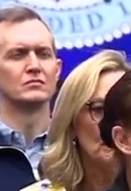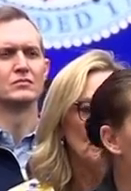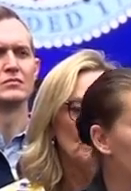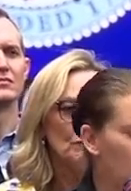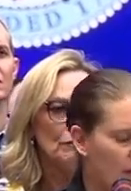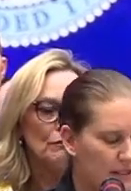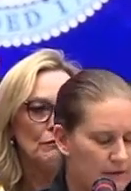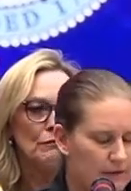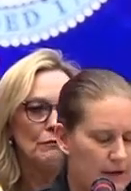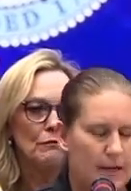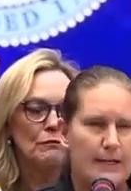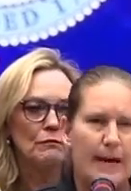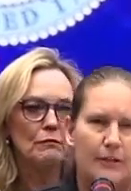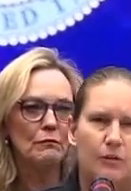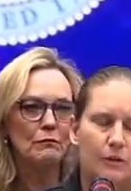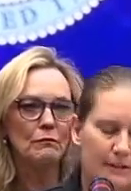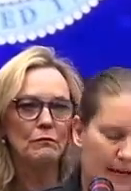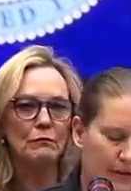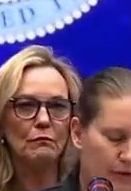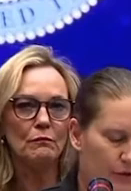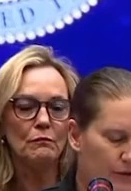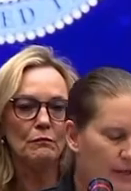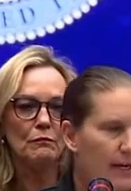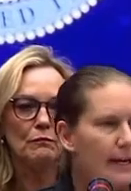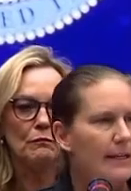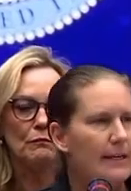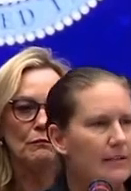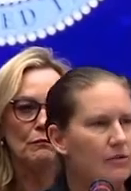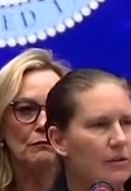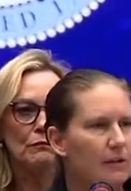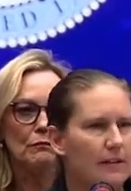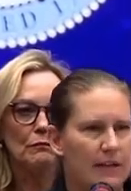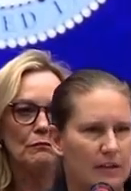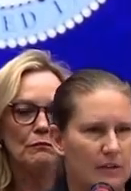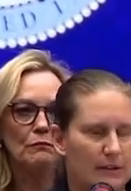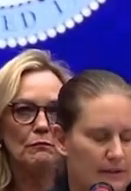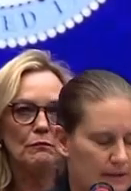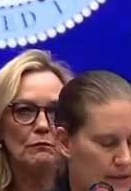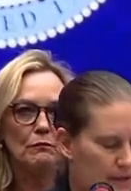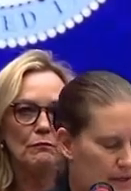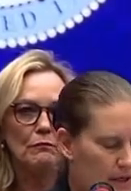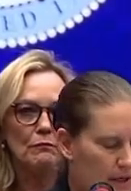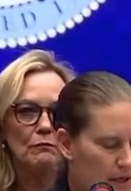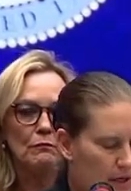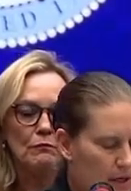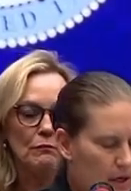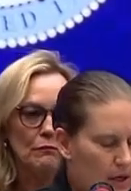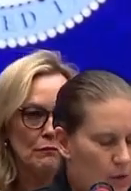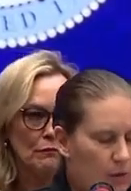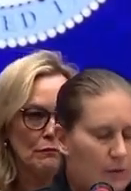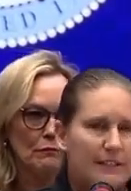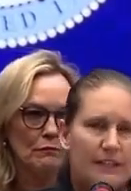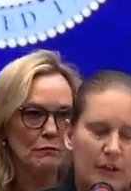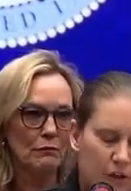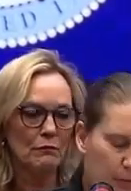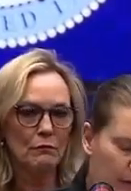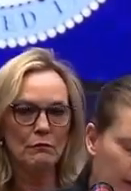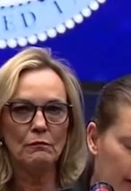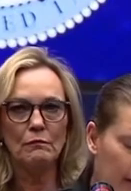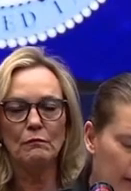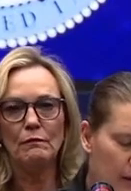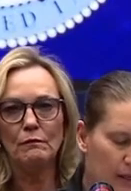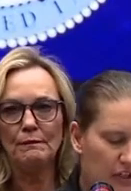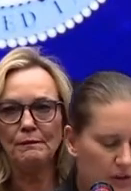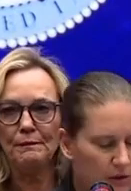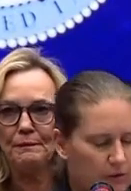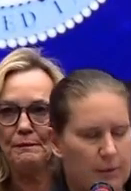the most destructive natural disasters in the history of Los Angeles. We will continue to